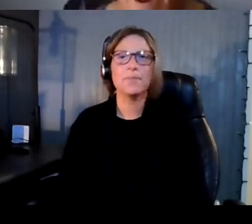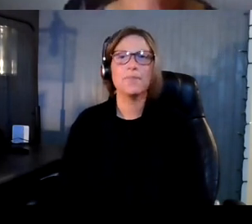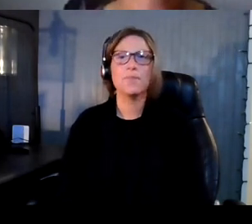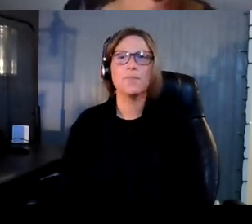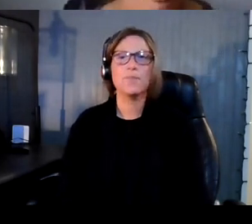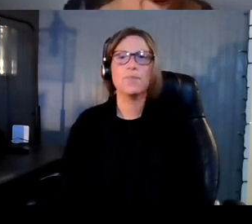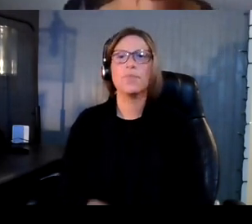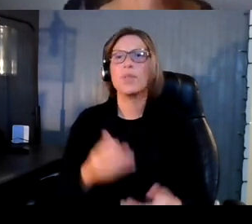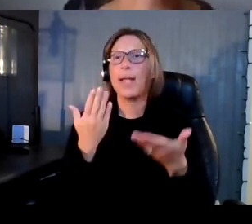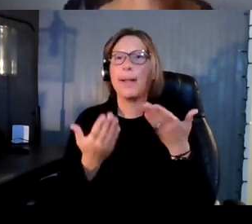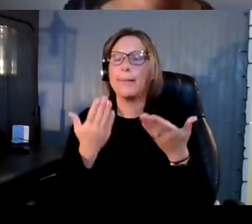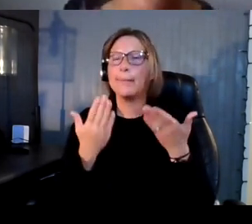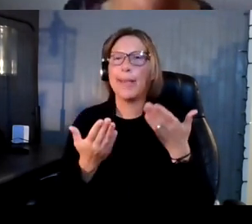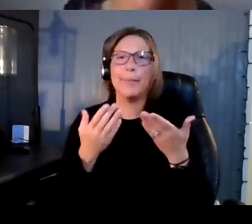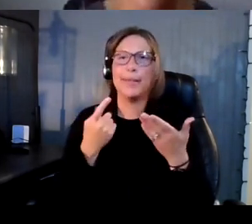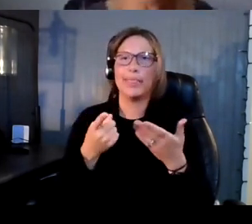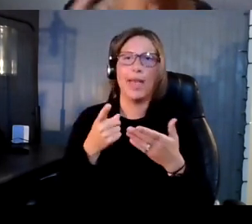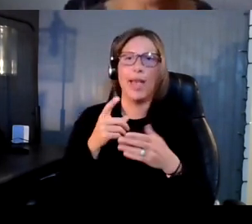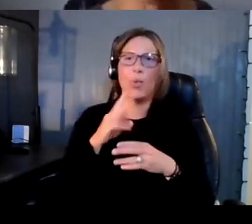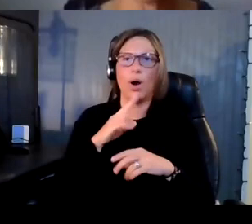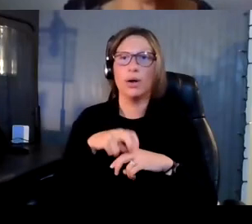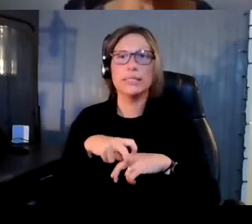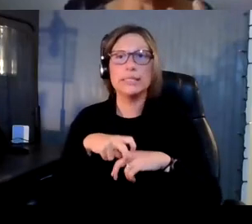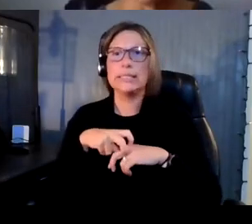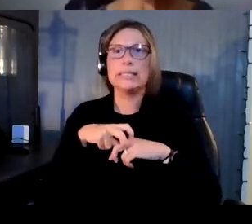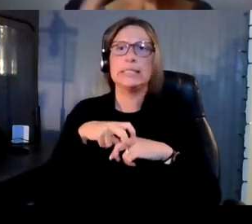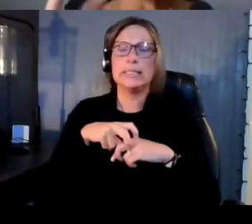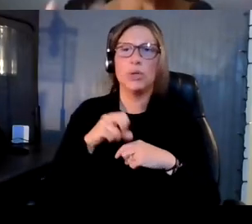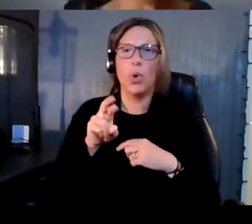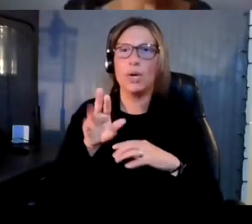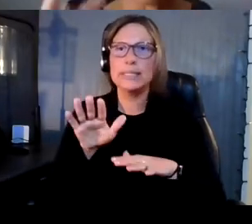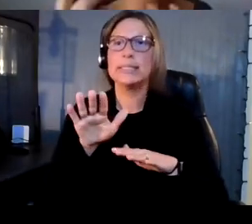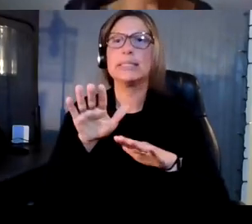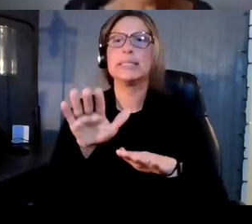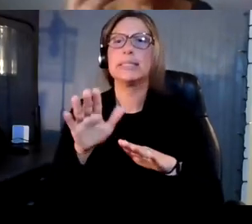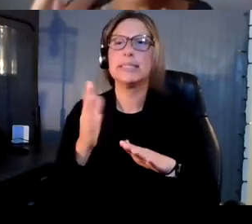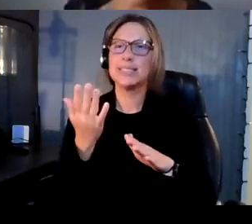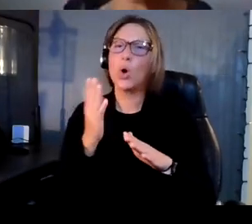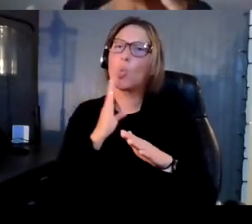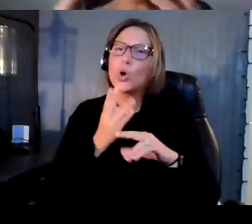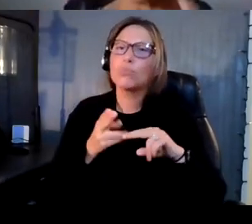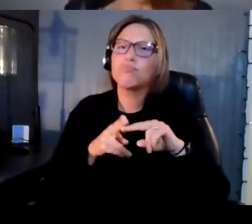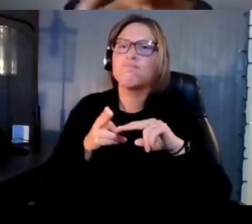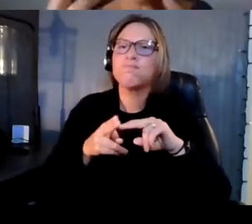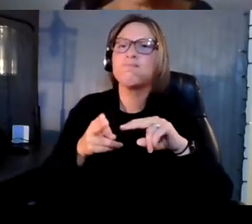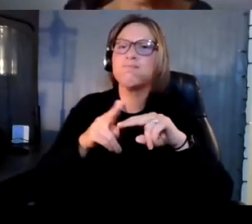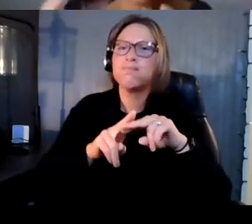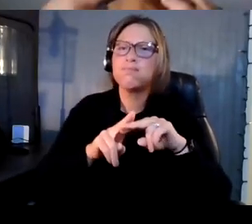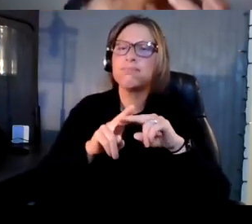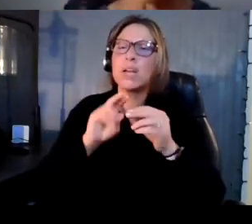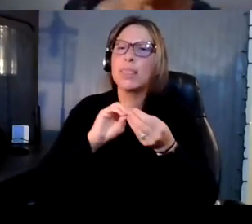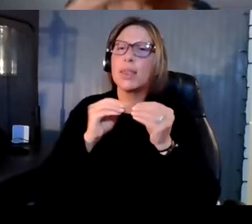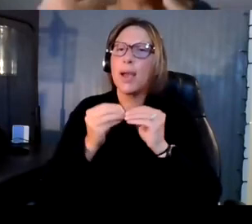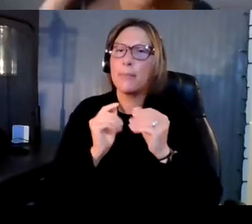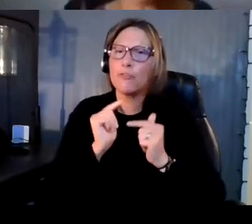for bounce or whatever it is. I'm going to increase the number of interactive communication turns that we do. So